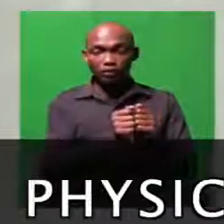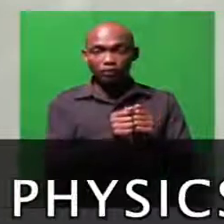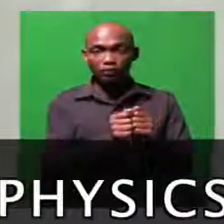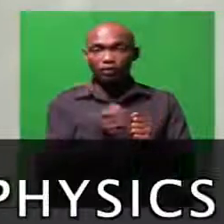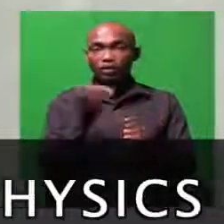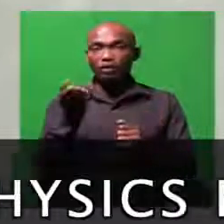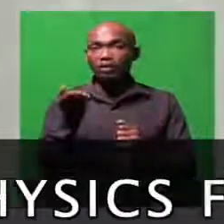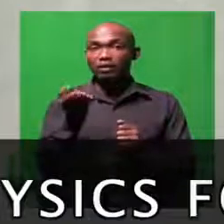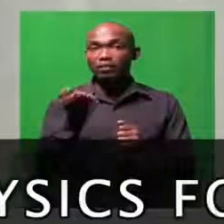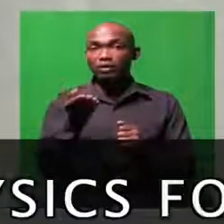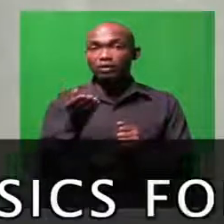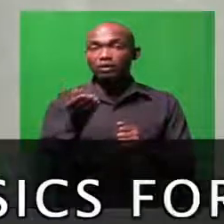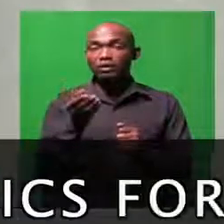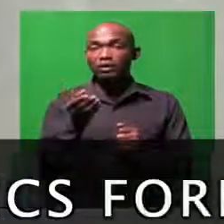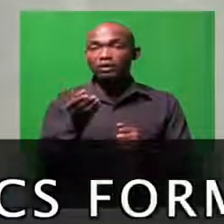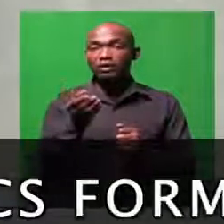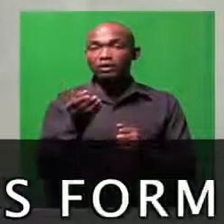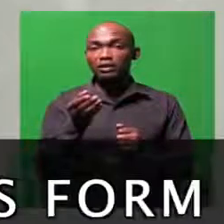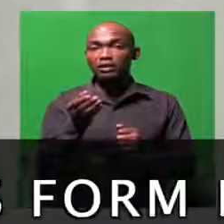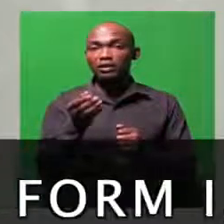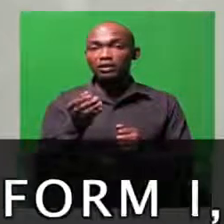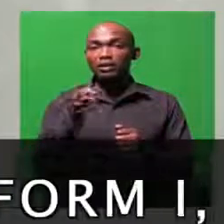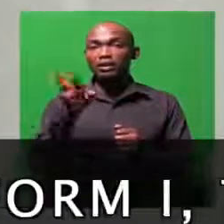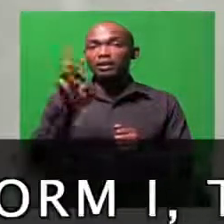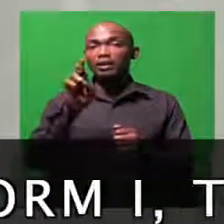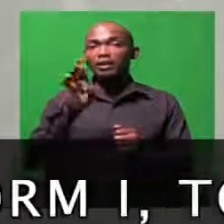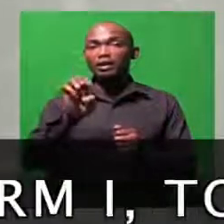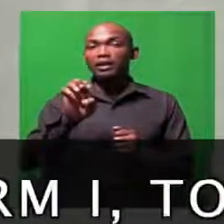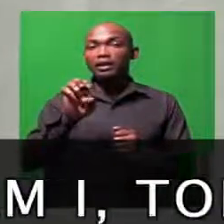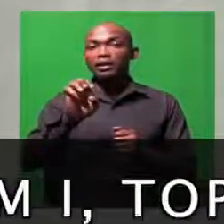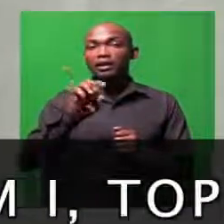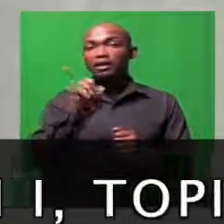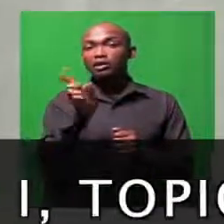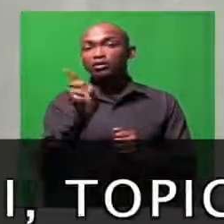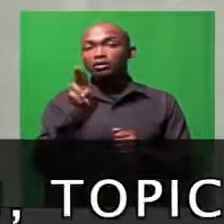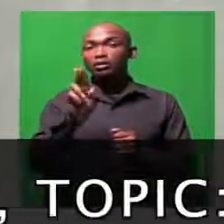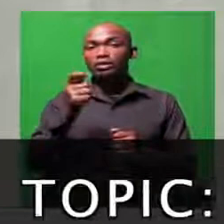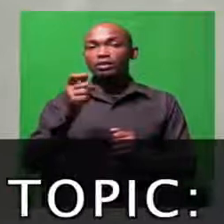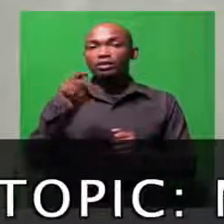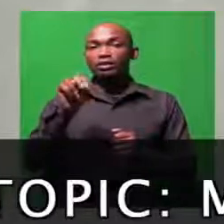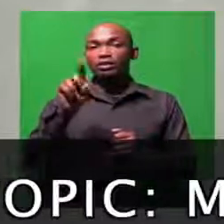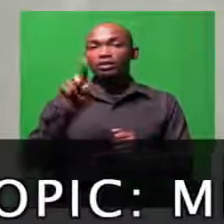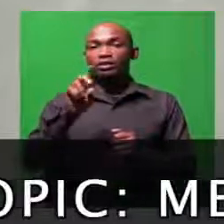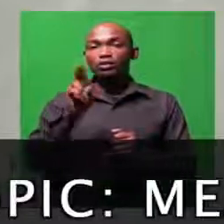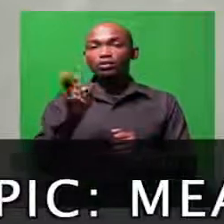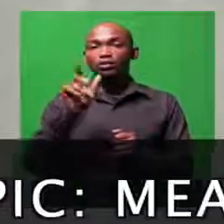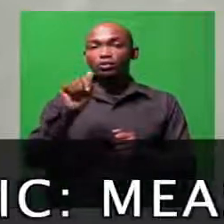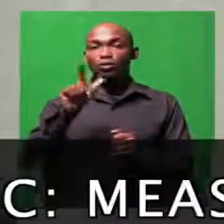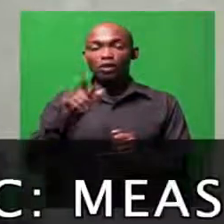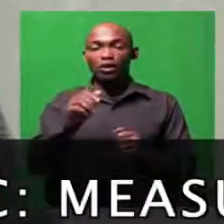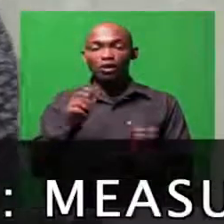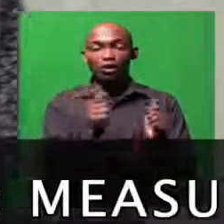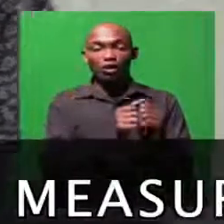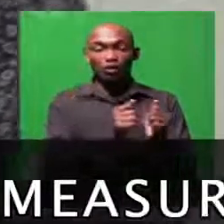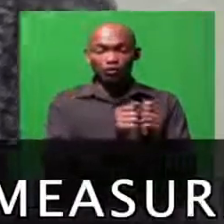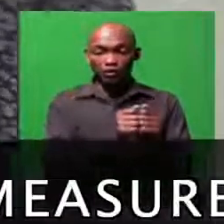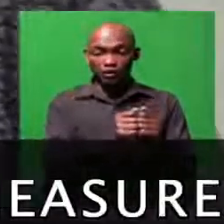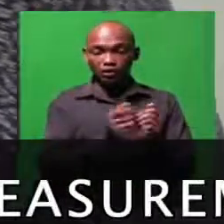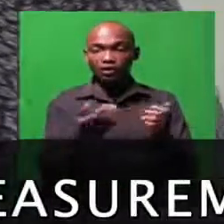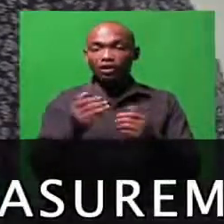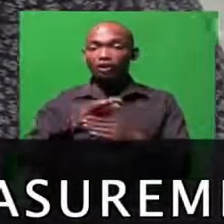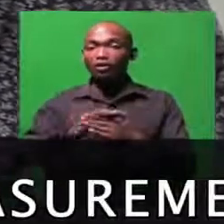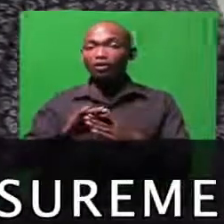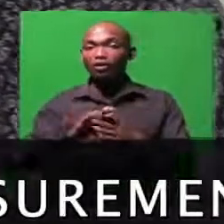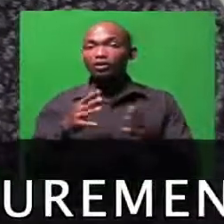a regular object. So for this case, just we have to use the formula as we have